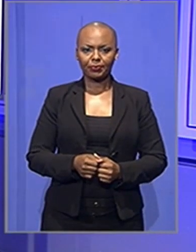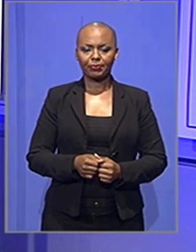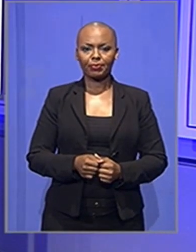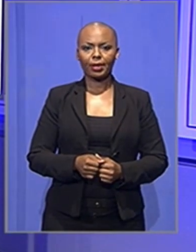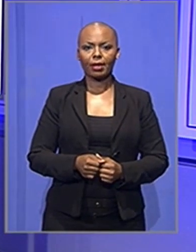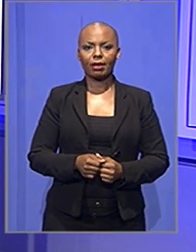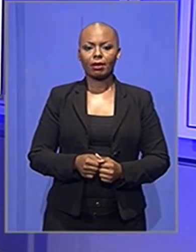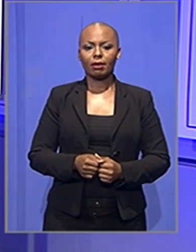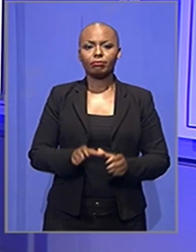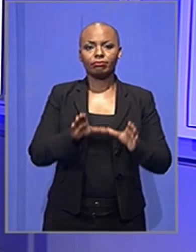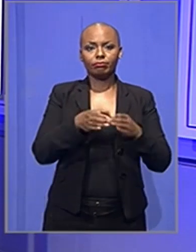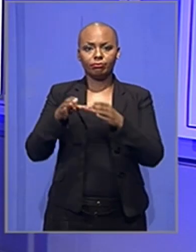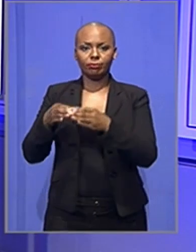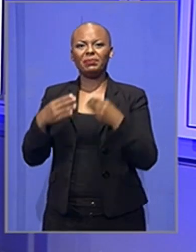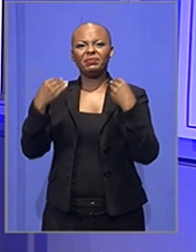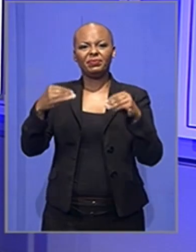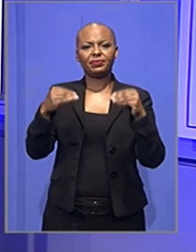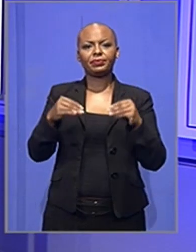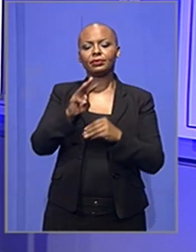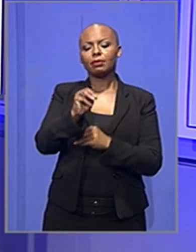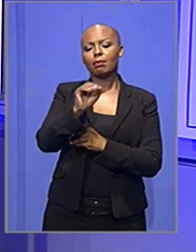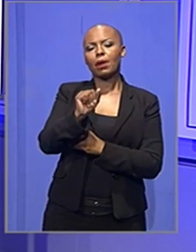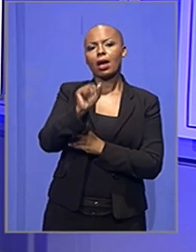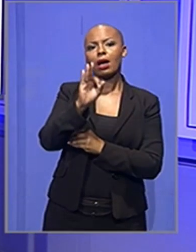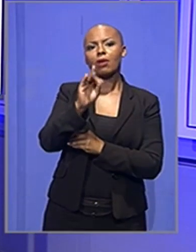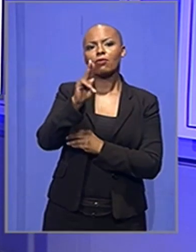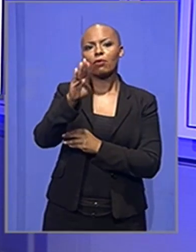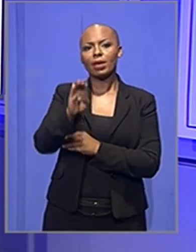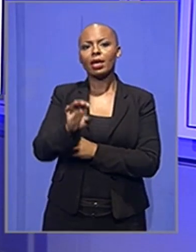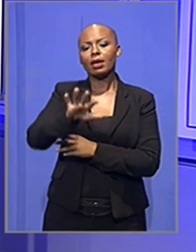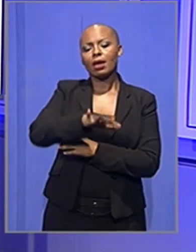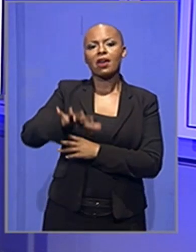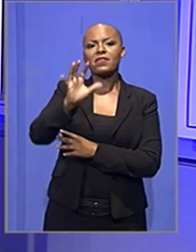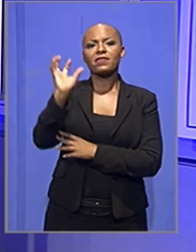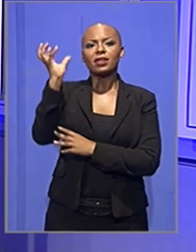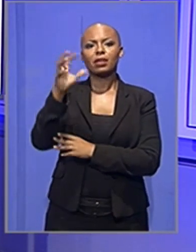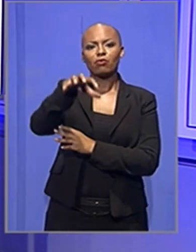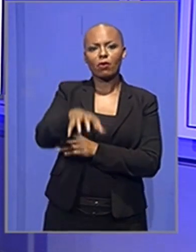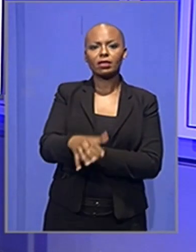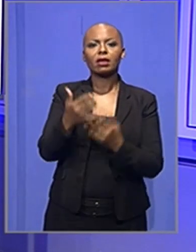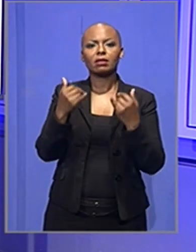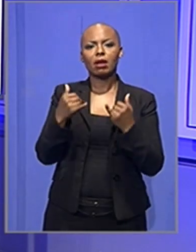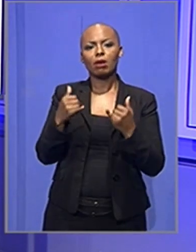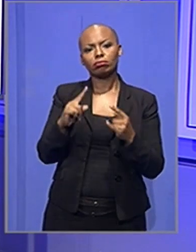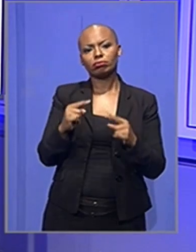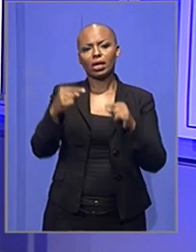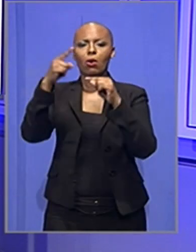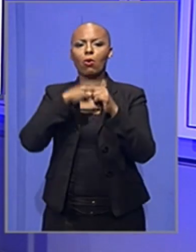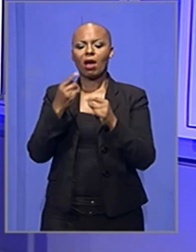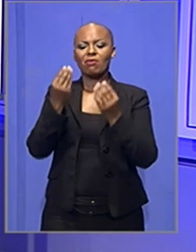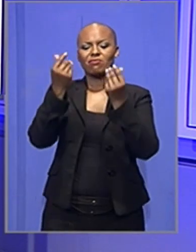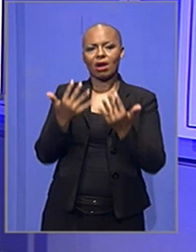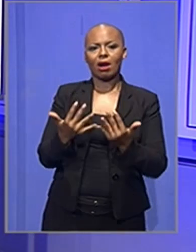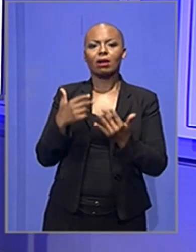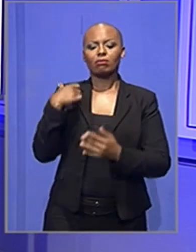Mekgatlo ya Dikgwebo masepaleng wa Mafube province ya Freistata tseka hore e kenyeletswe tsamaisong ya masepala eno ya aparetsweng ke mathata a